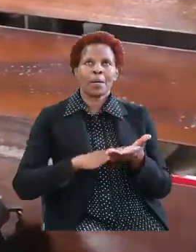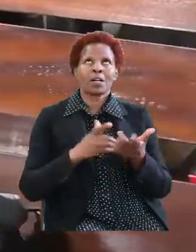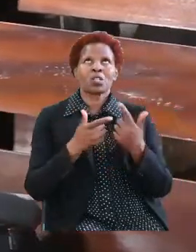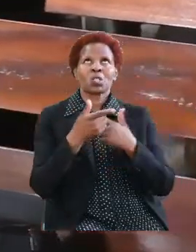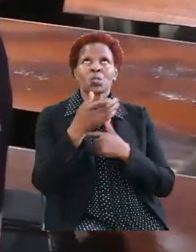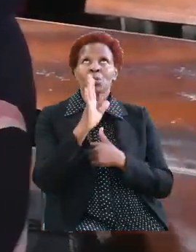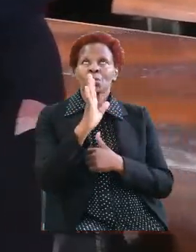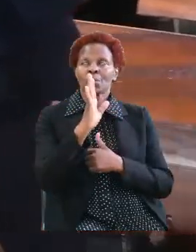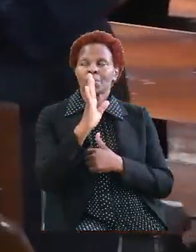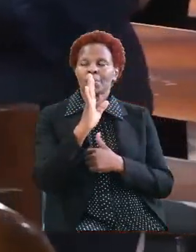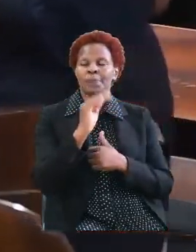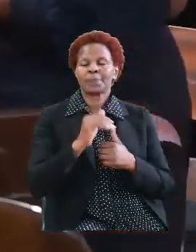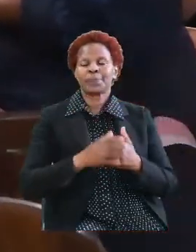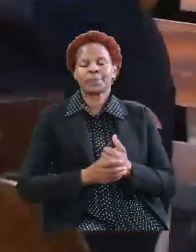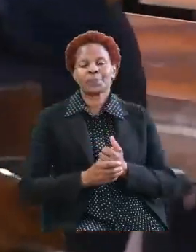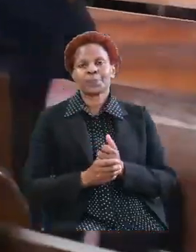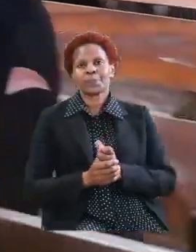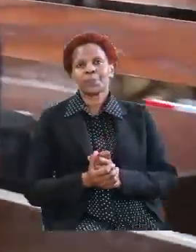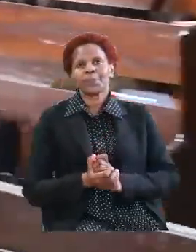narudi